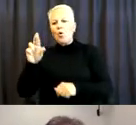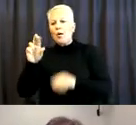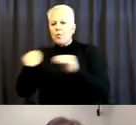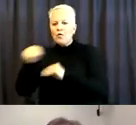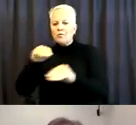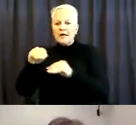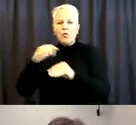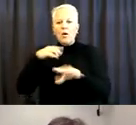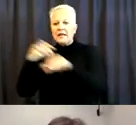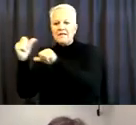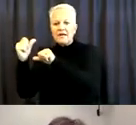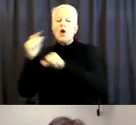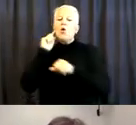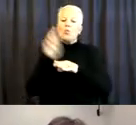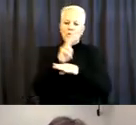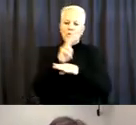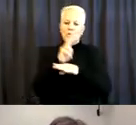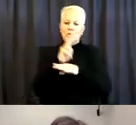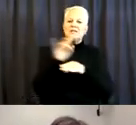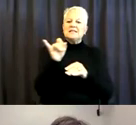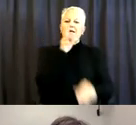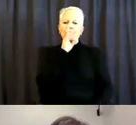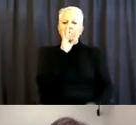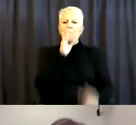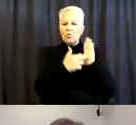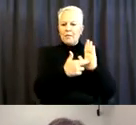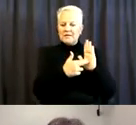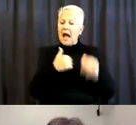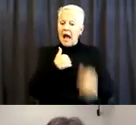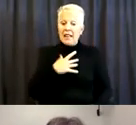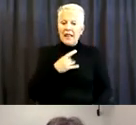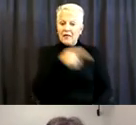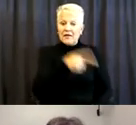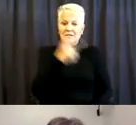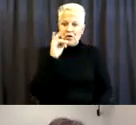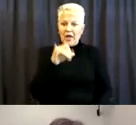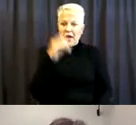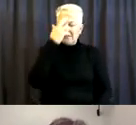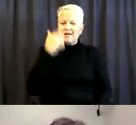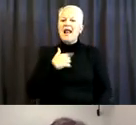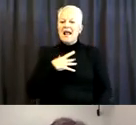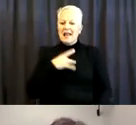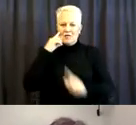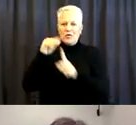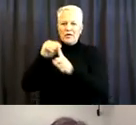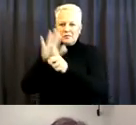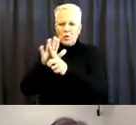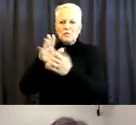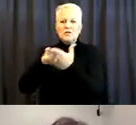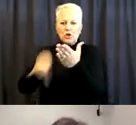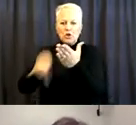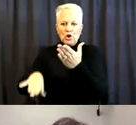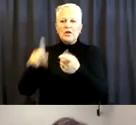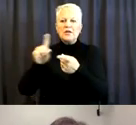leaving. We're using the same verbal representation. So I like it for that reason. I do like it for that exposing the